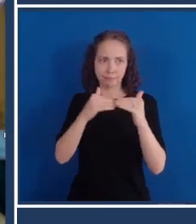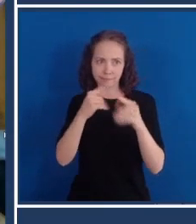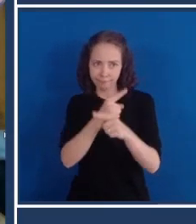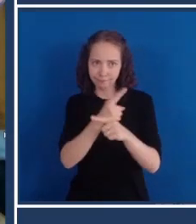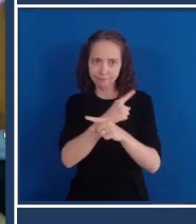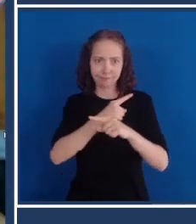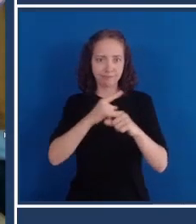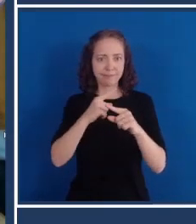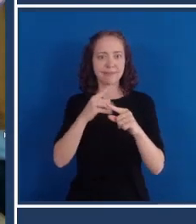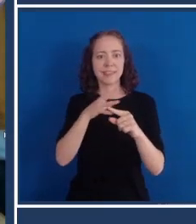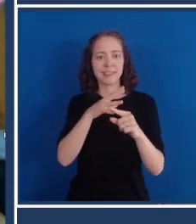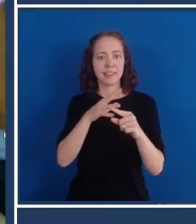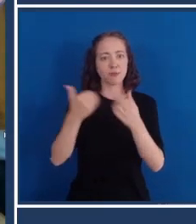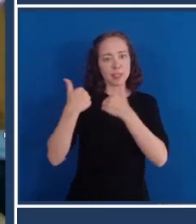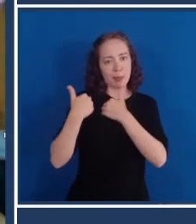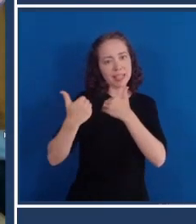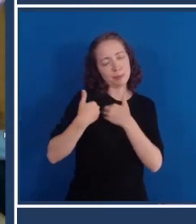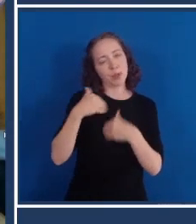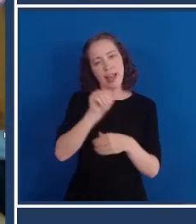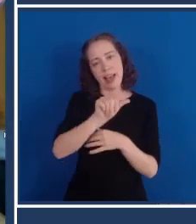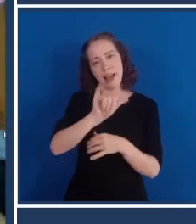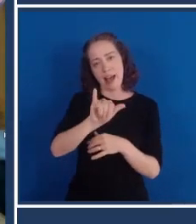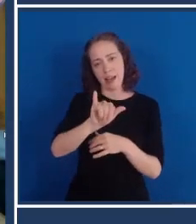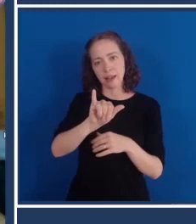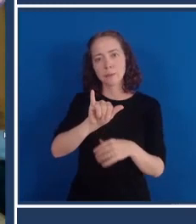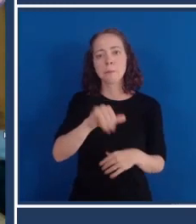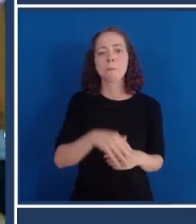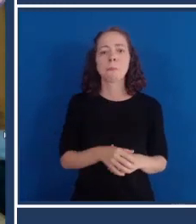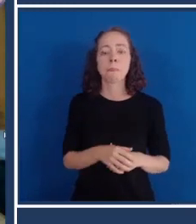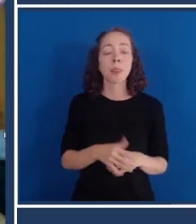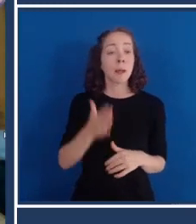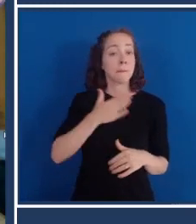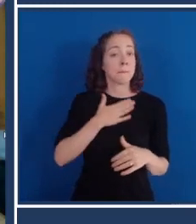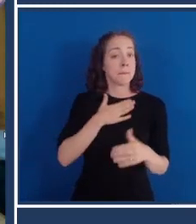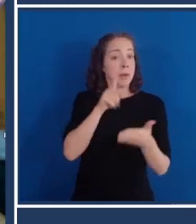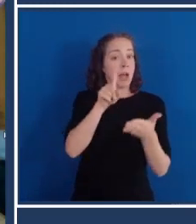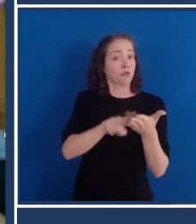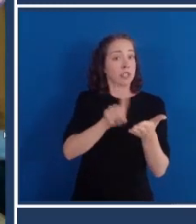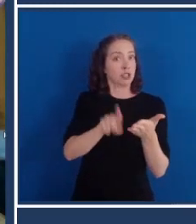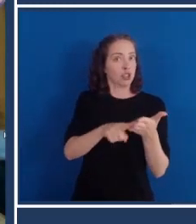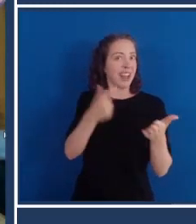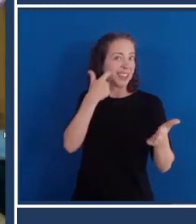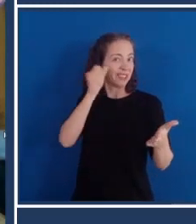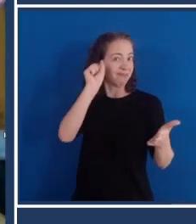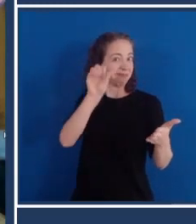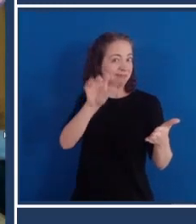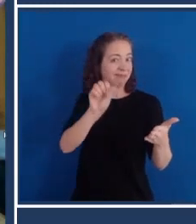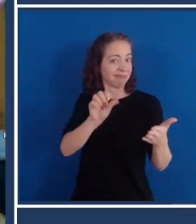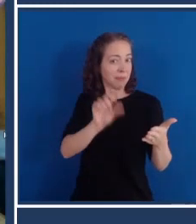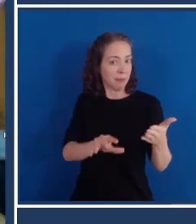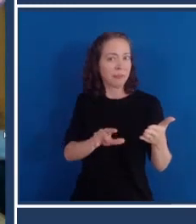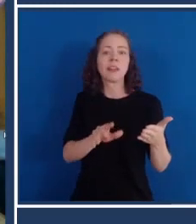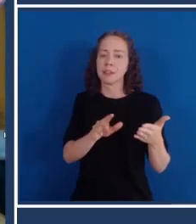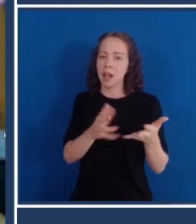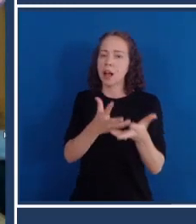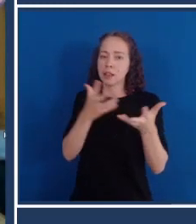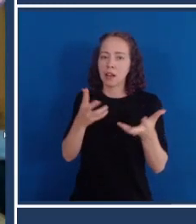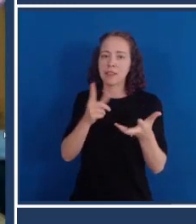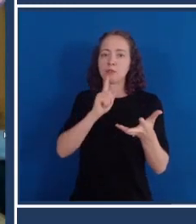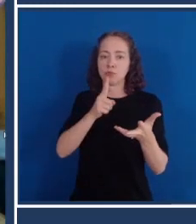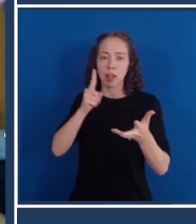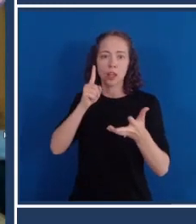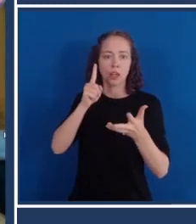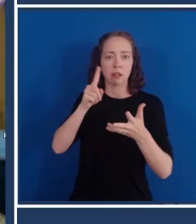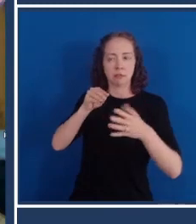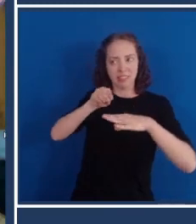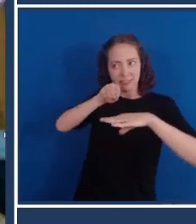team actually directly informed making sure that guidelines around making AI inclusive for people with disabilities